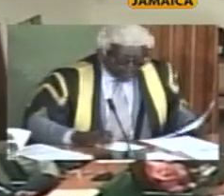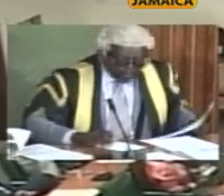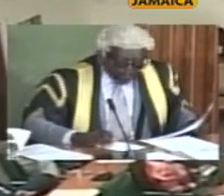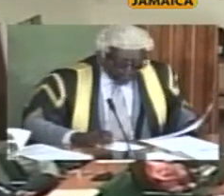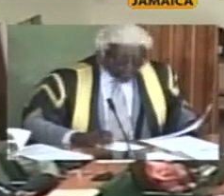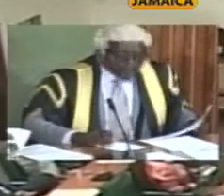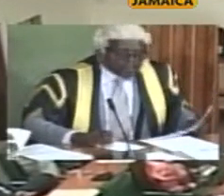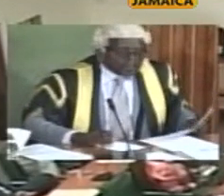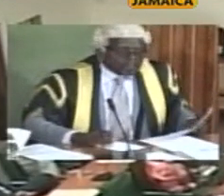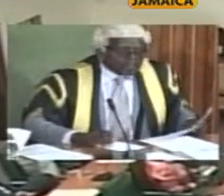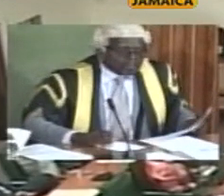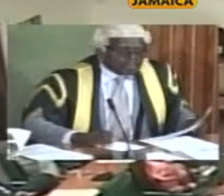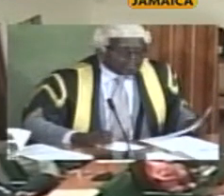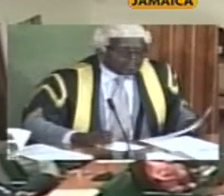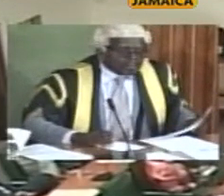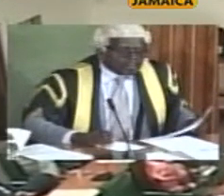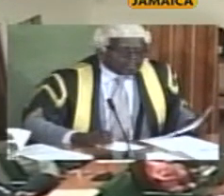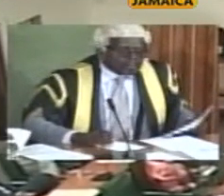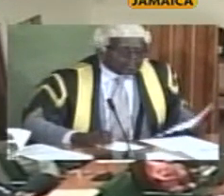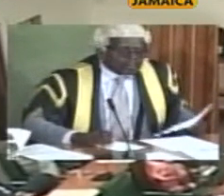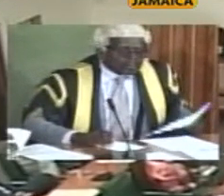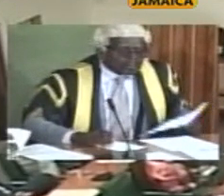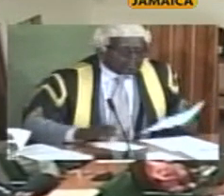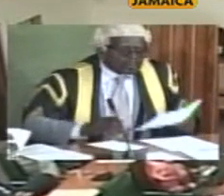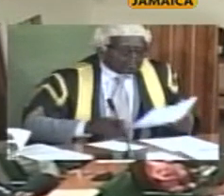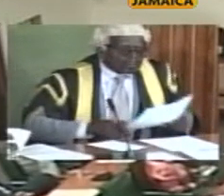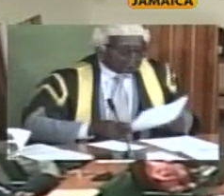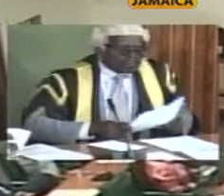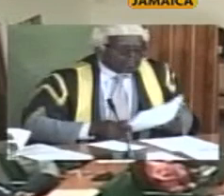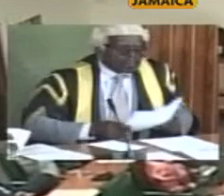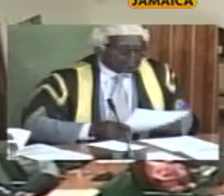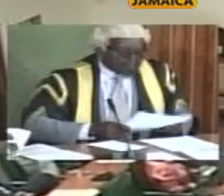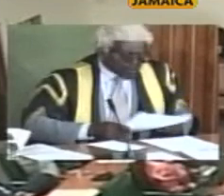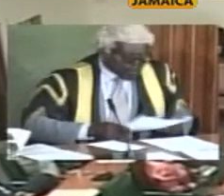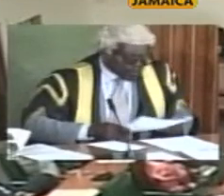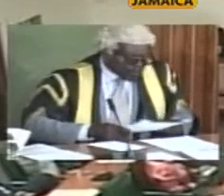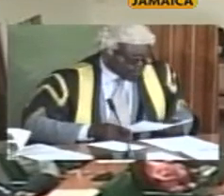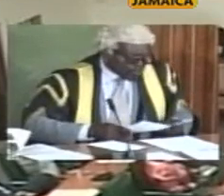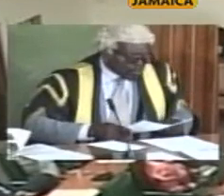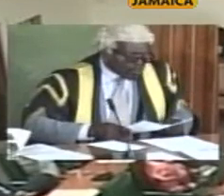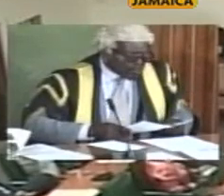First, the United Nations Security Council Resolution Implementation